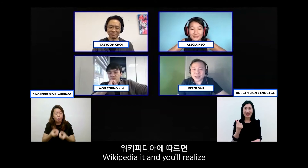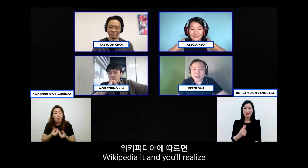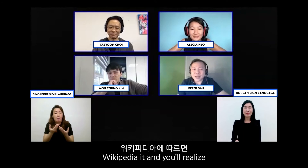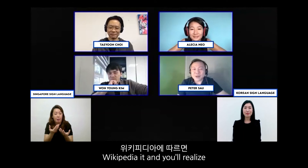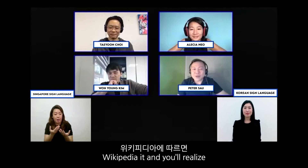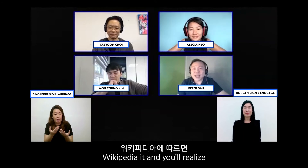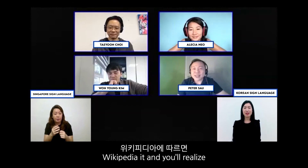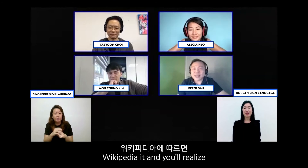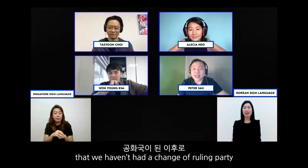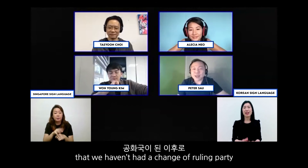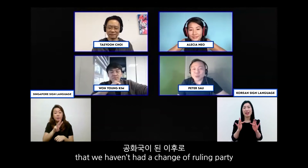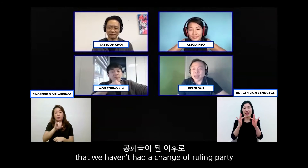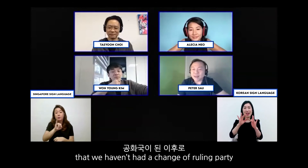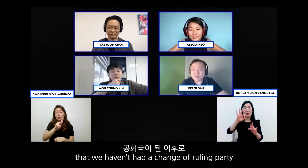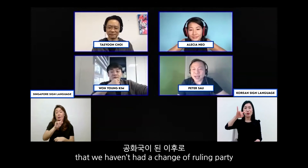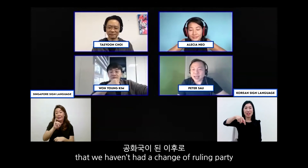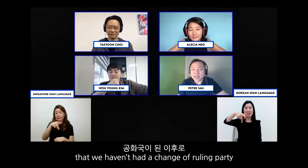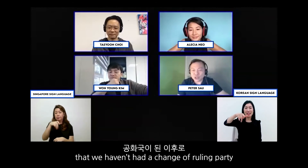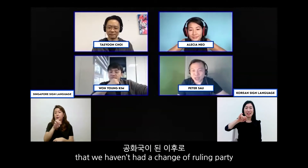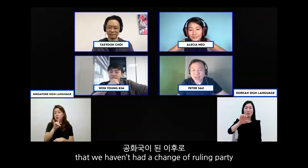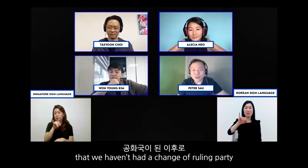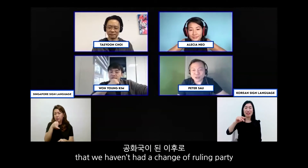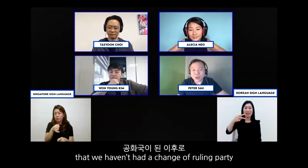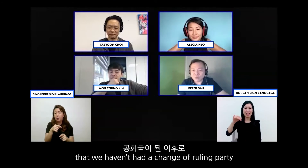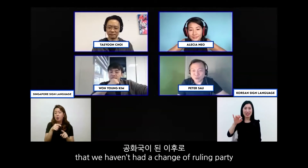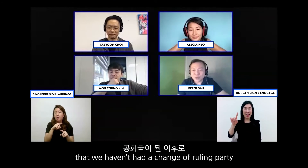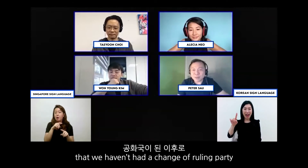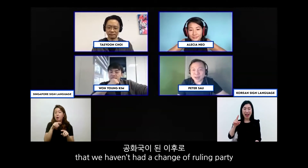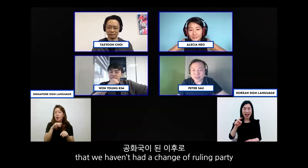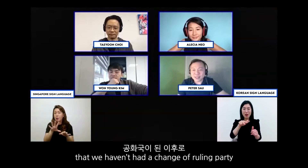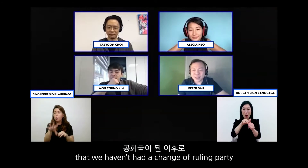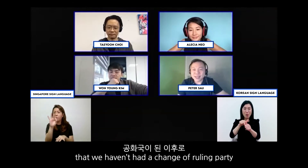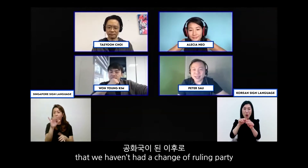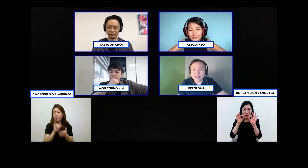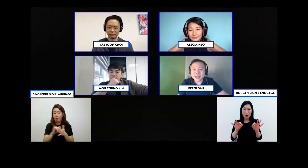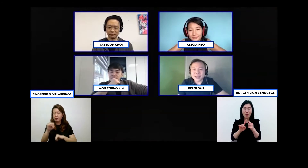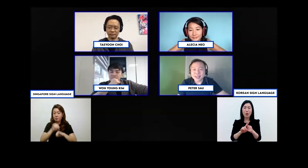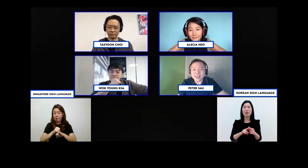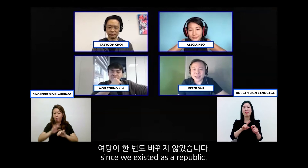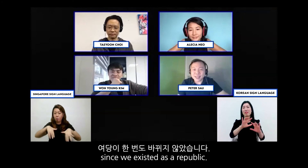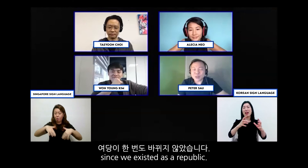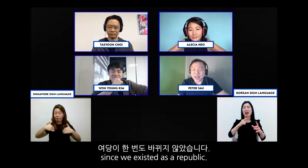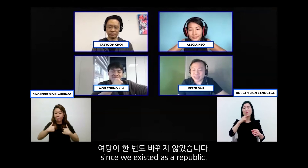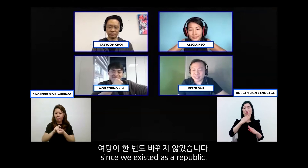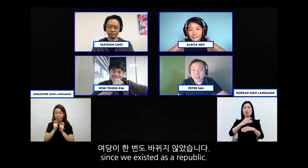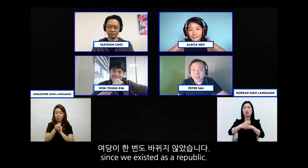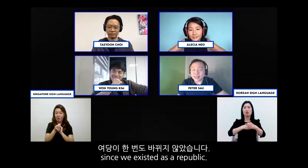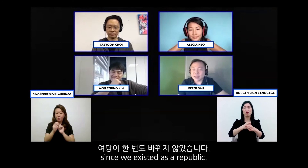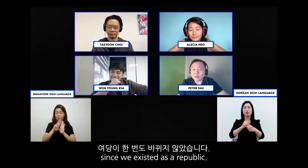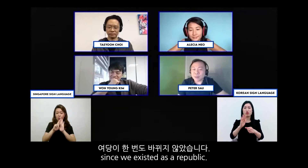Wikipedia it and you realize that we haven't had a change of ruling party since we existed as a